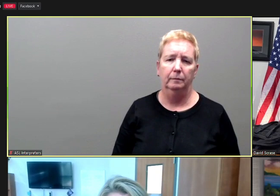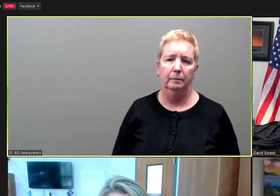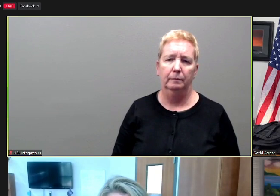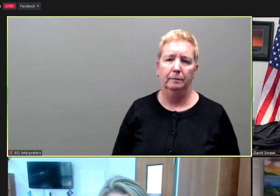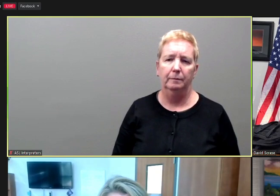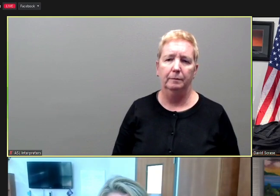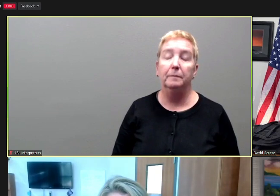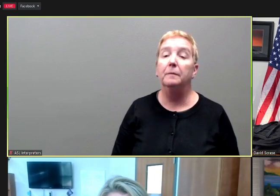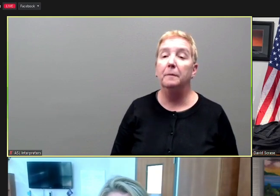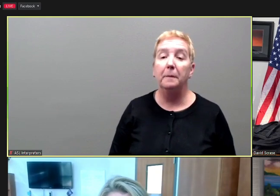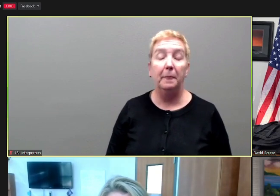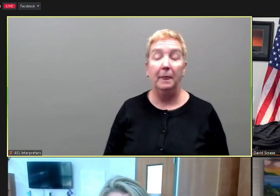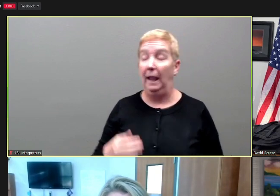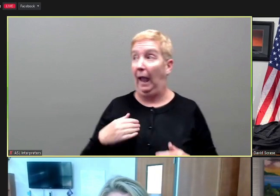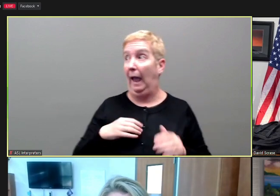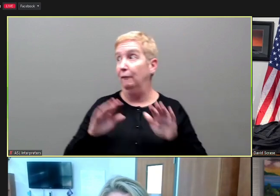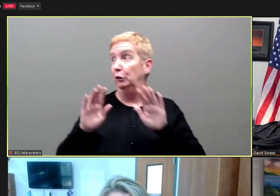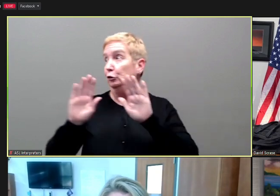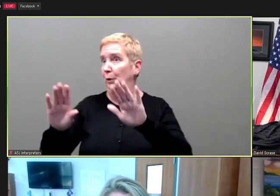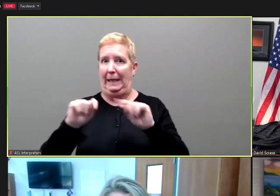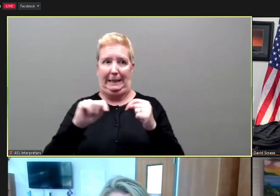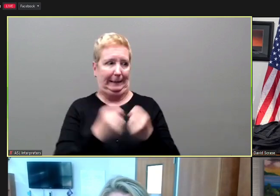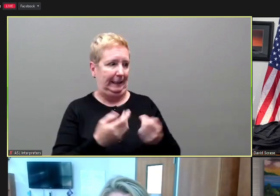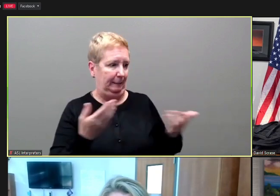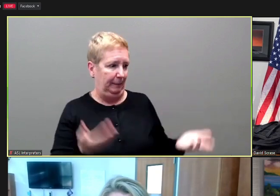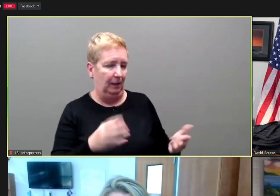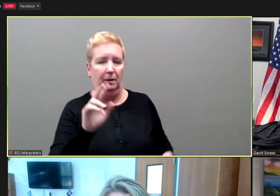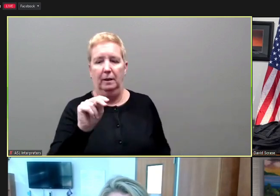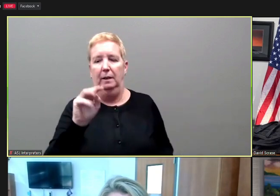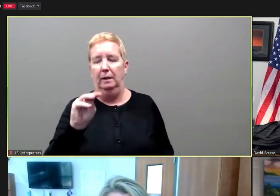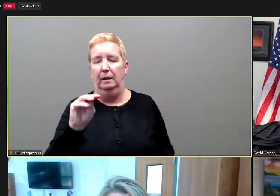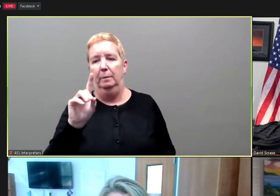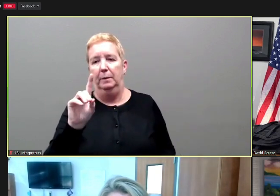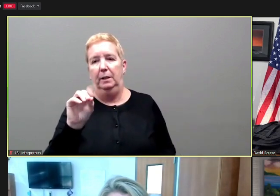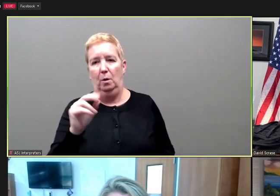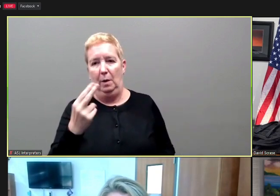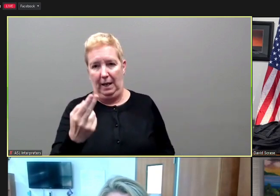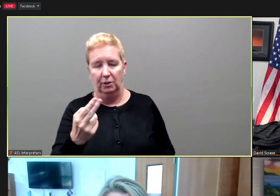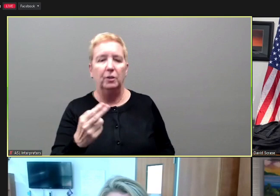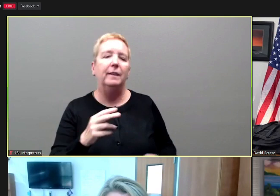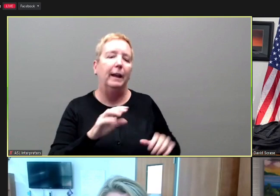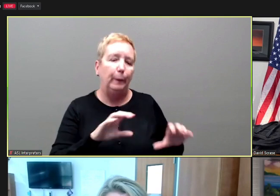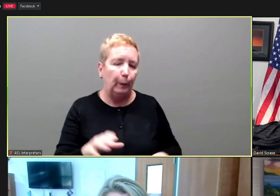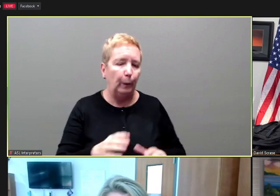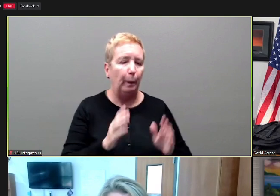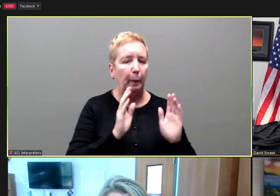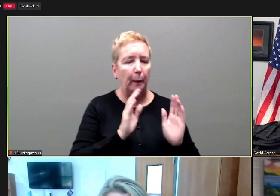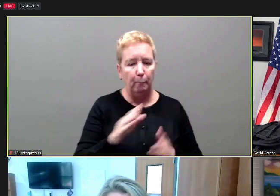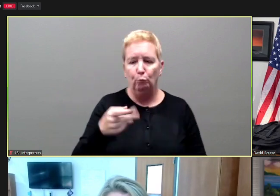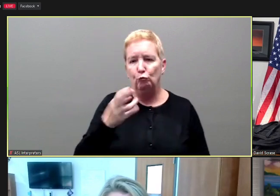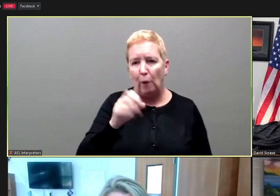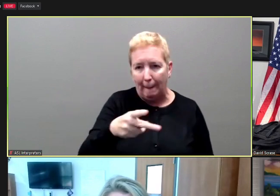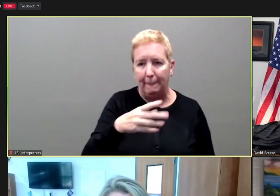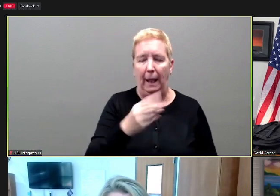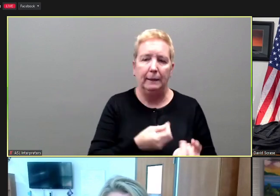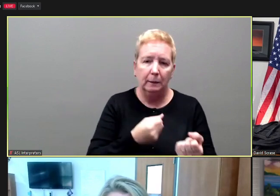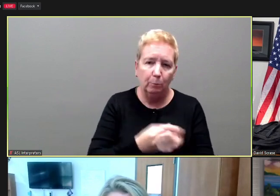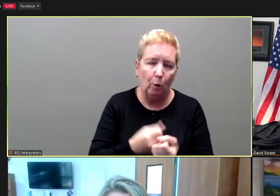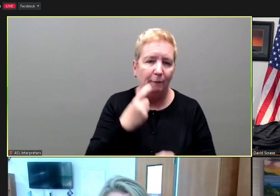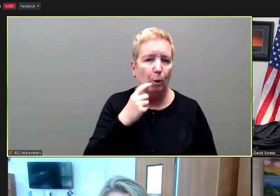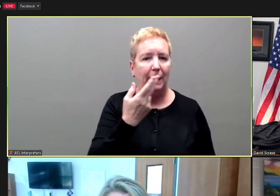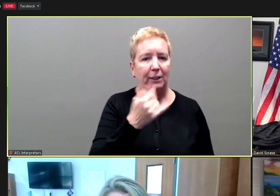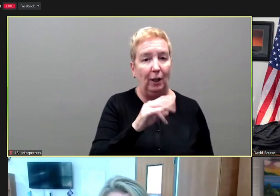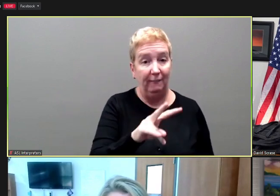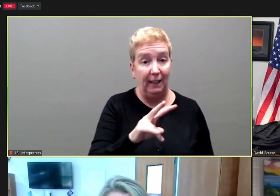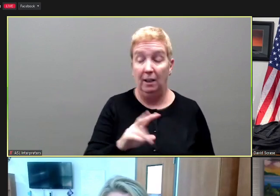Sorry, we have a great team for that here at DOH that does the prep and the support for HIV. And so all of our